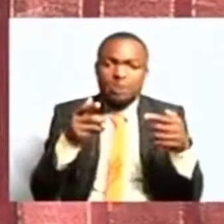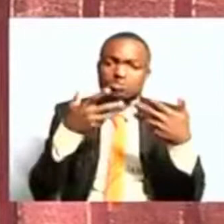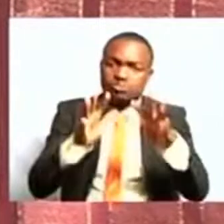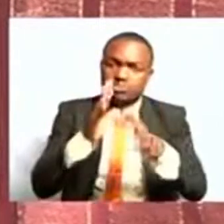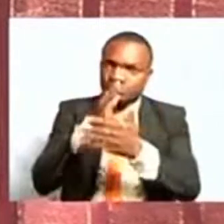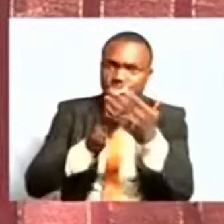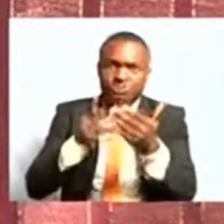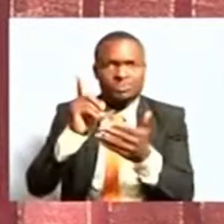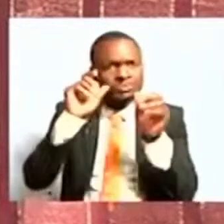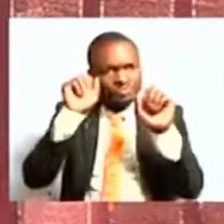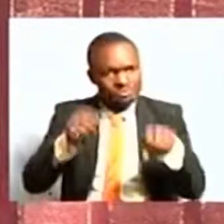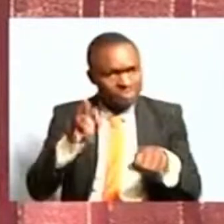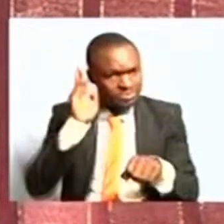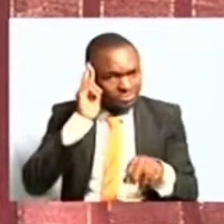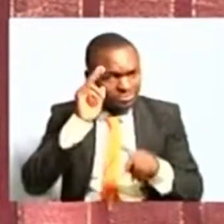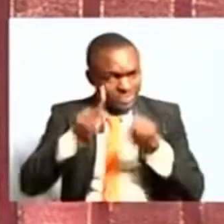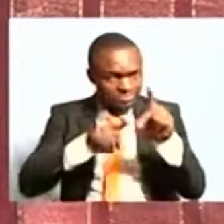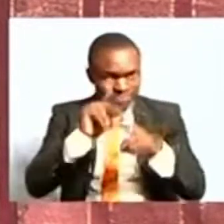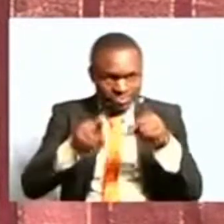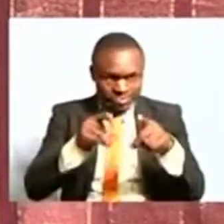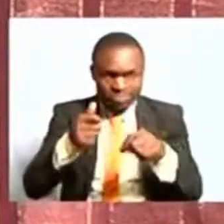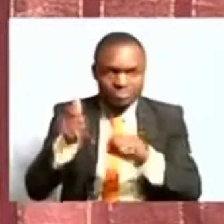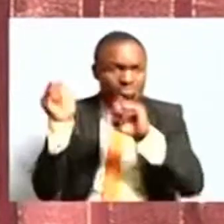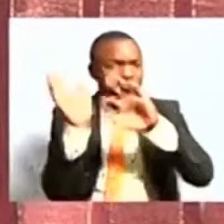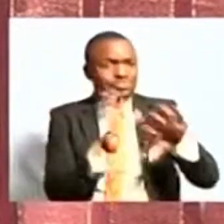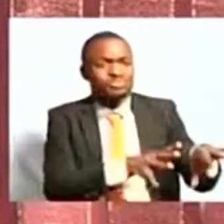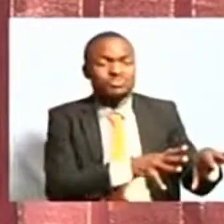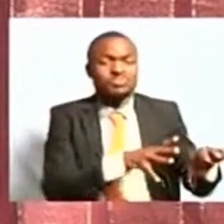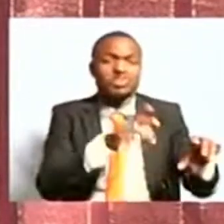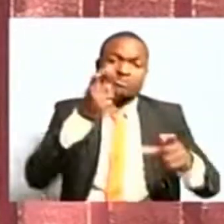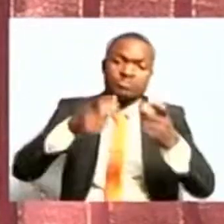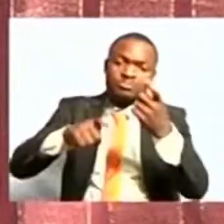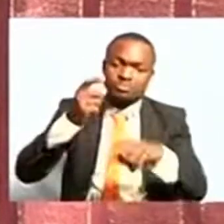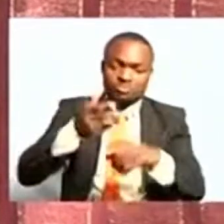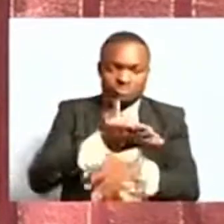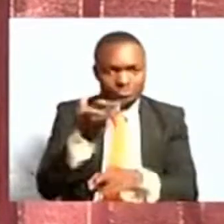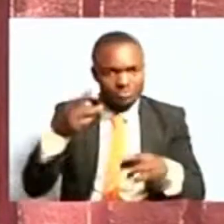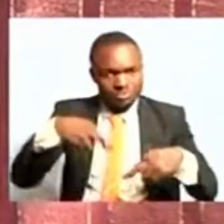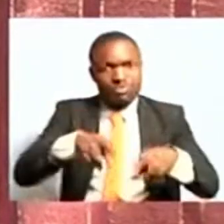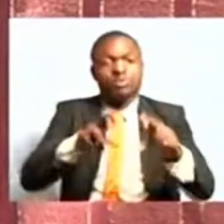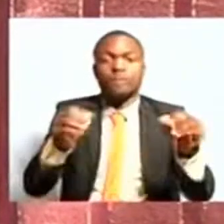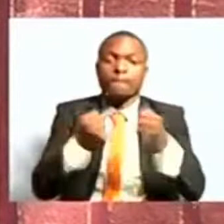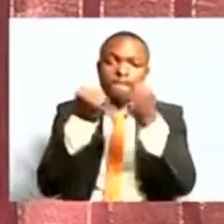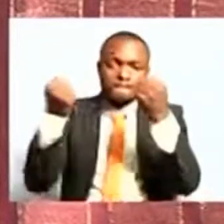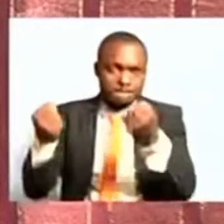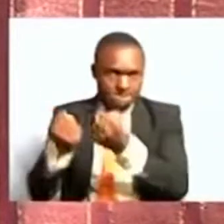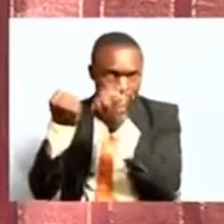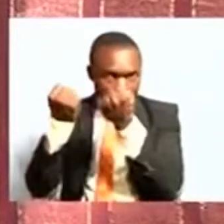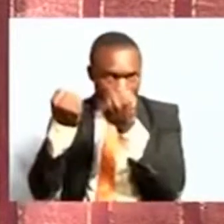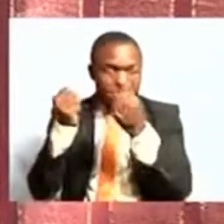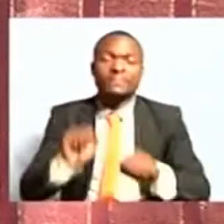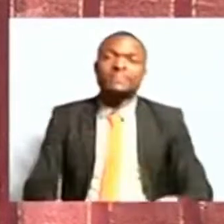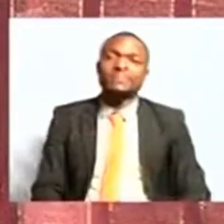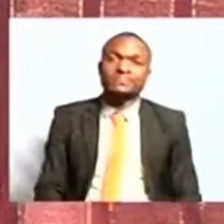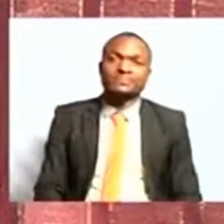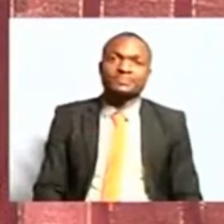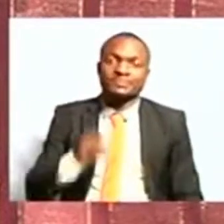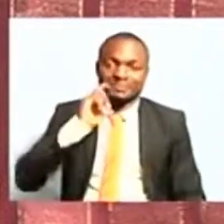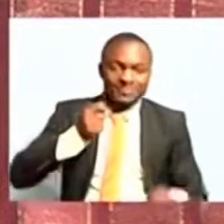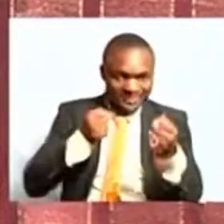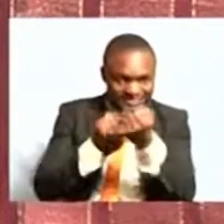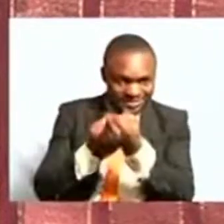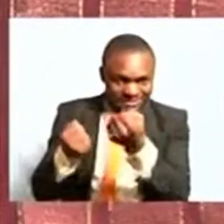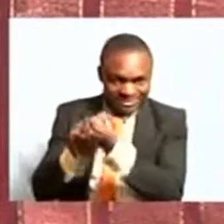remember the people that have been left disabled by those road traffic accidents. And then we should